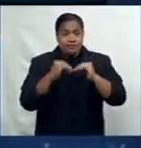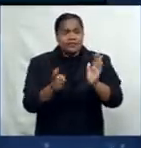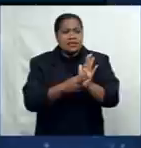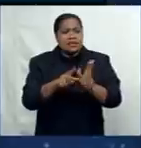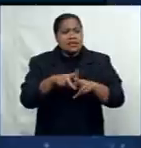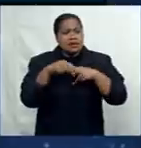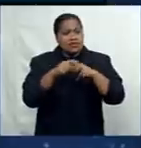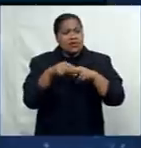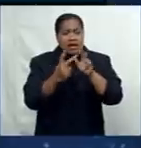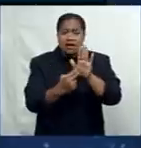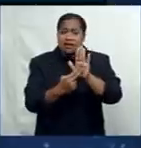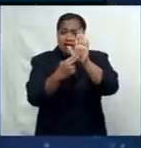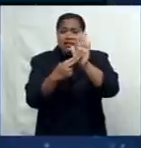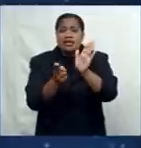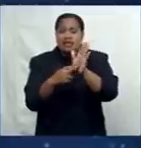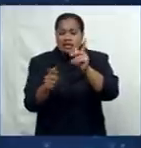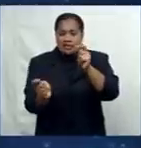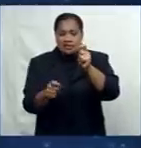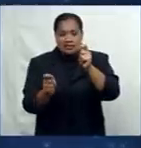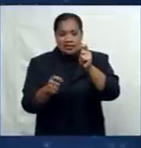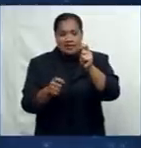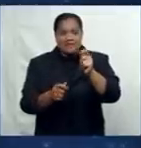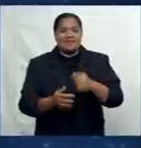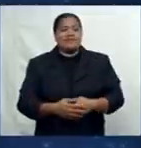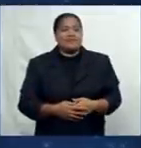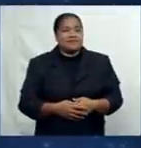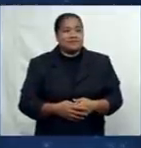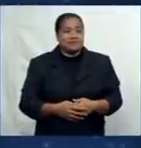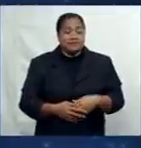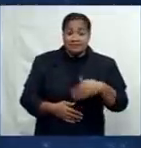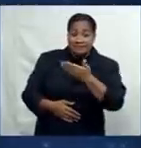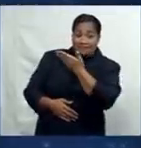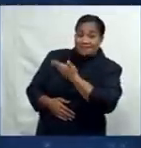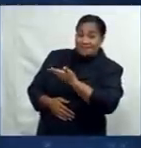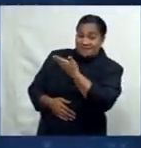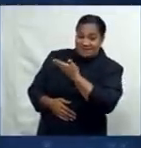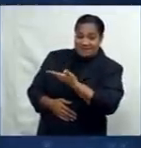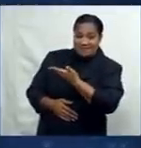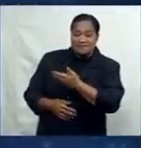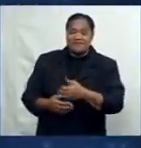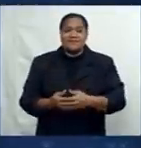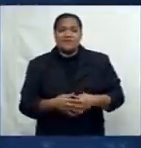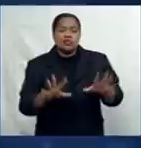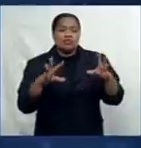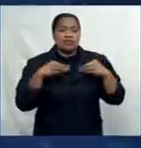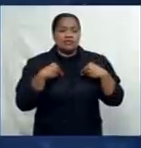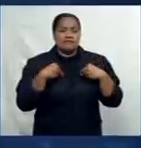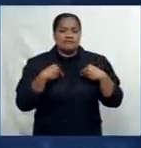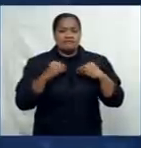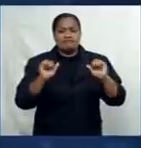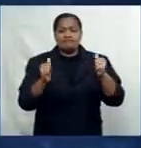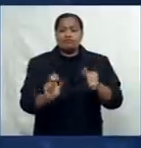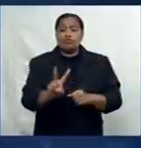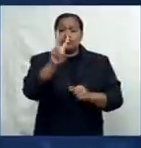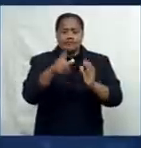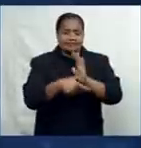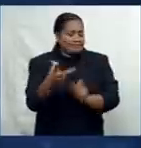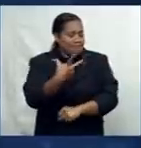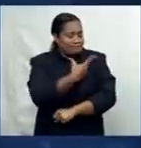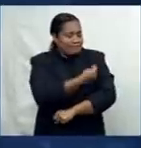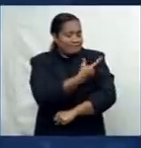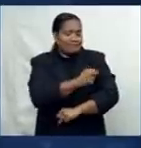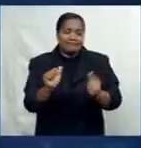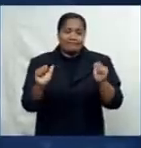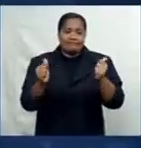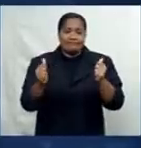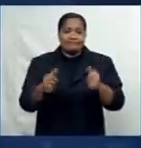and Naitasiri. Ashika Kumar and Ashwin Kumar received their second dose of the vaccine at